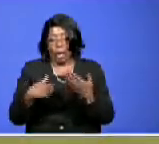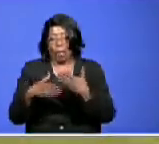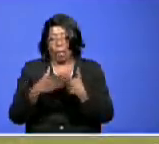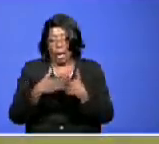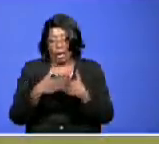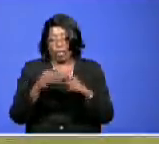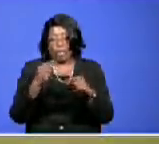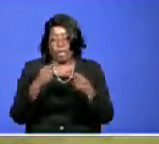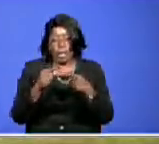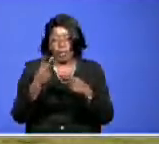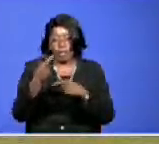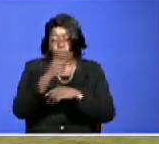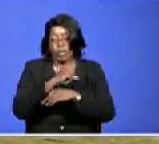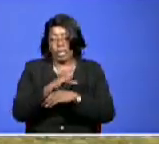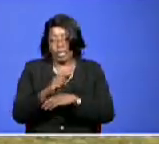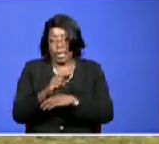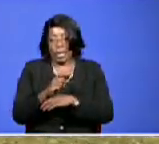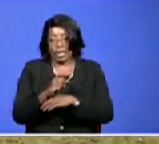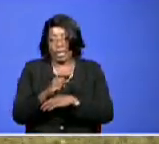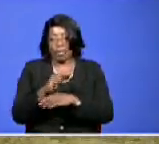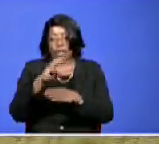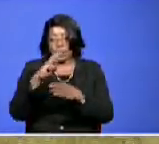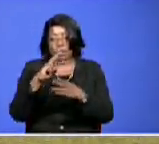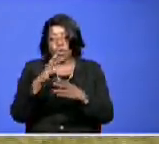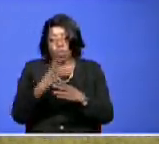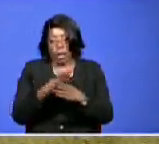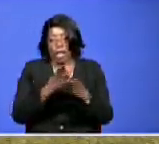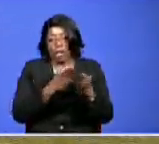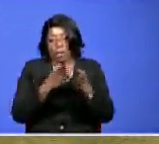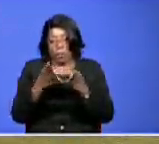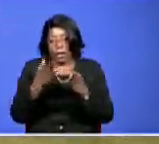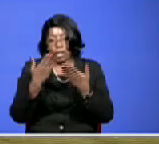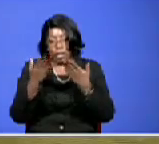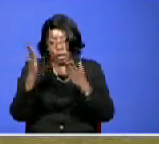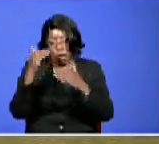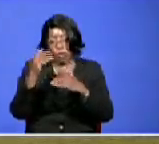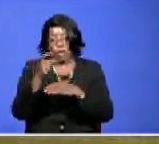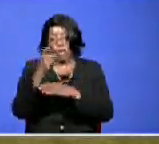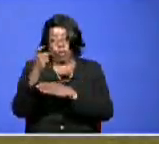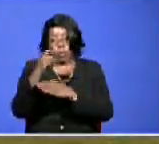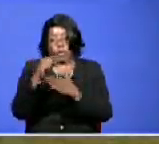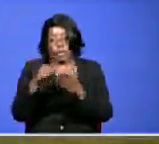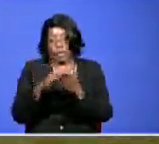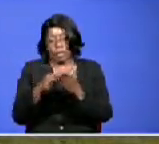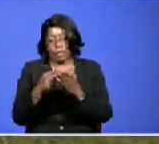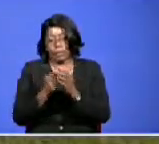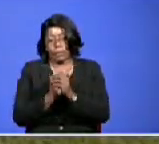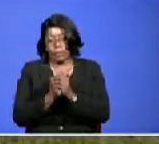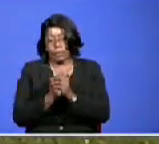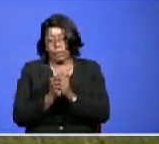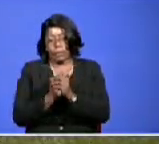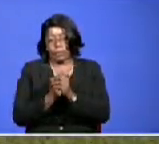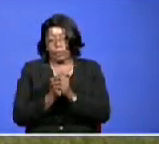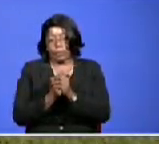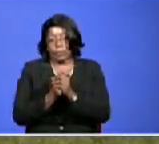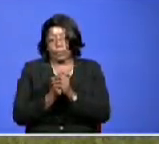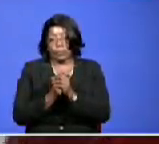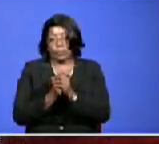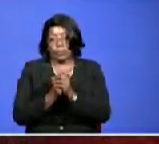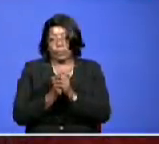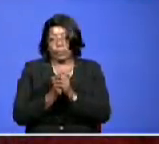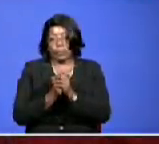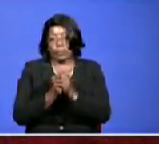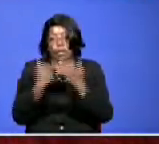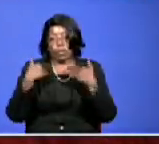match. We'll do 2-a-days and we're going to be very well prepared. We're going to win this group. We have to win the group. Yeah, done.